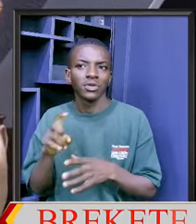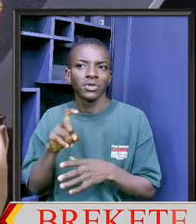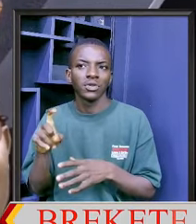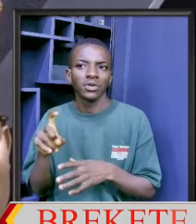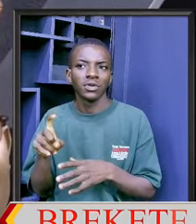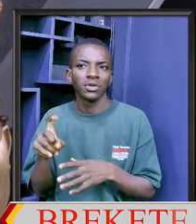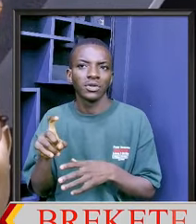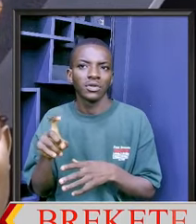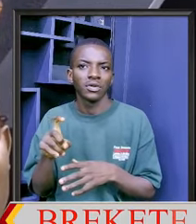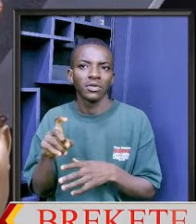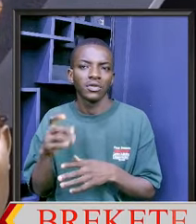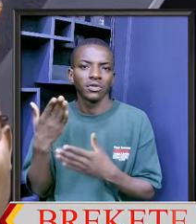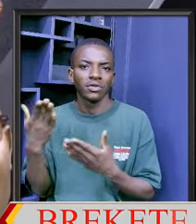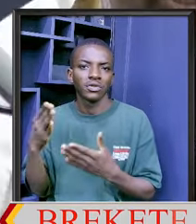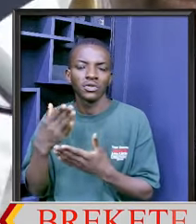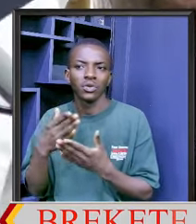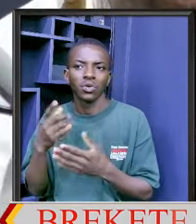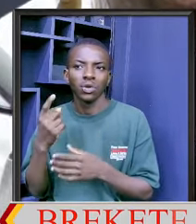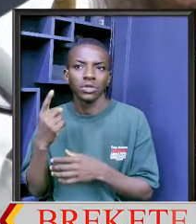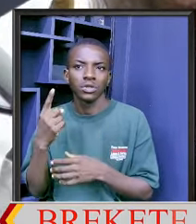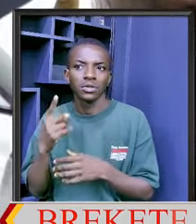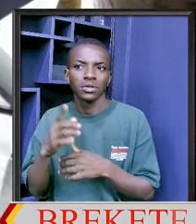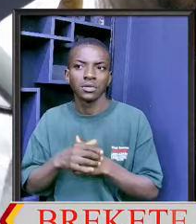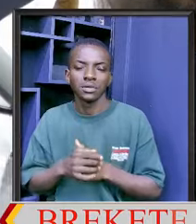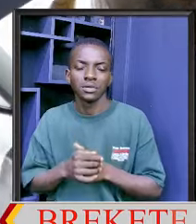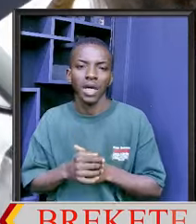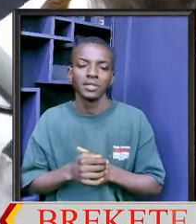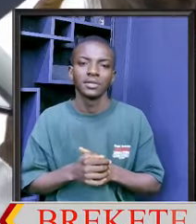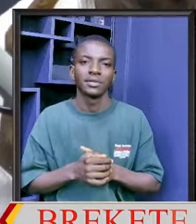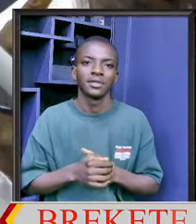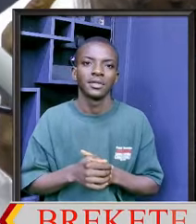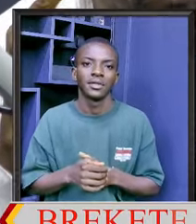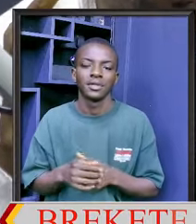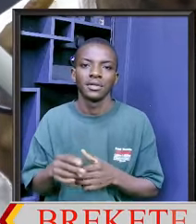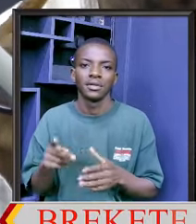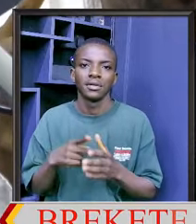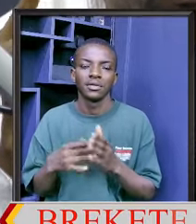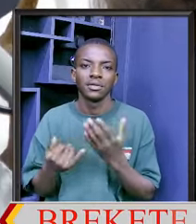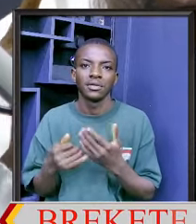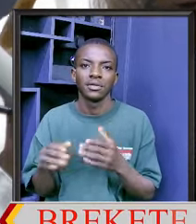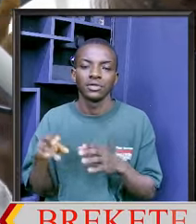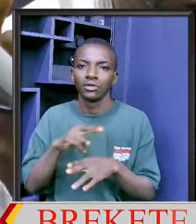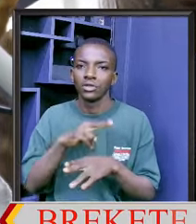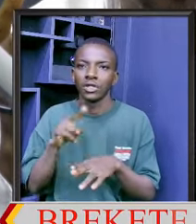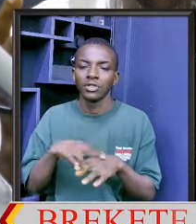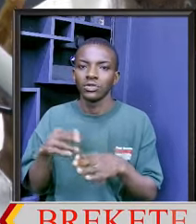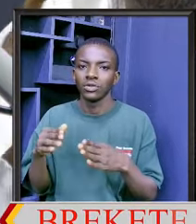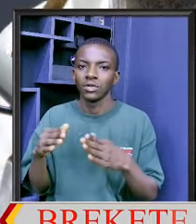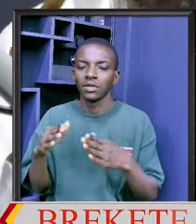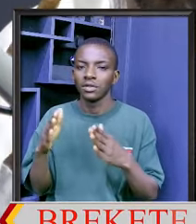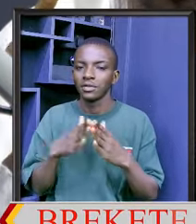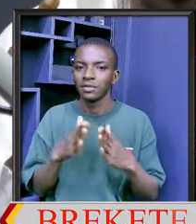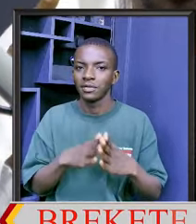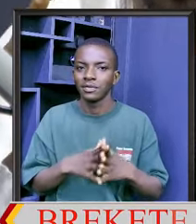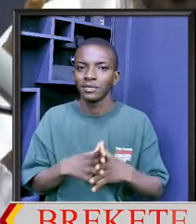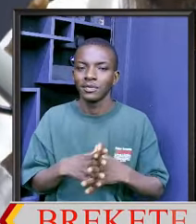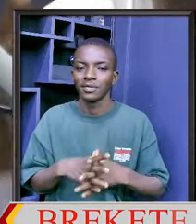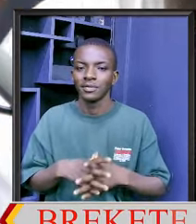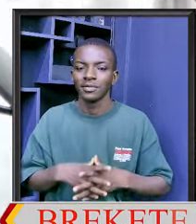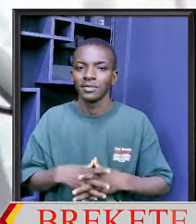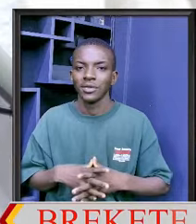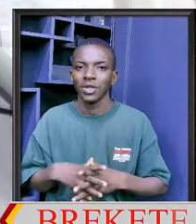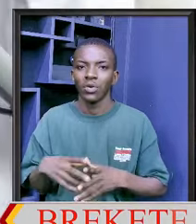140 something million naira. One single one. Wow. Yes. For the budget, what they do for National Assembly. Yes. Constituency